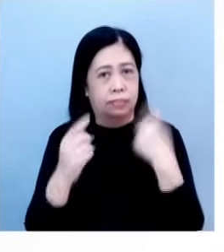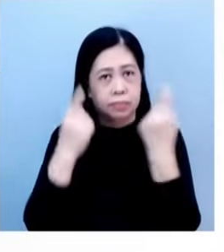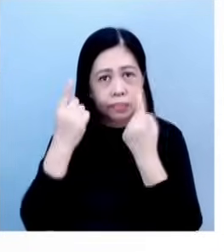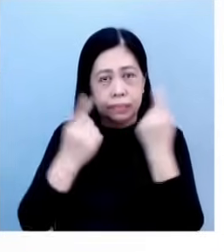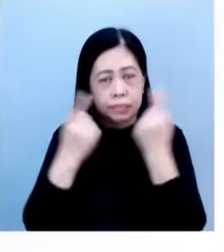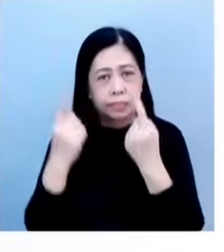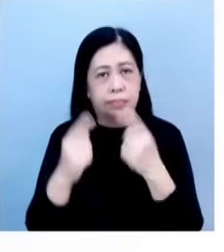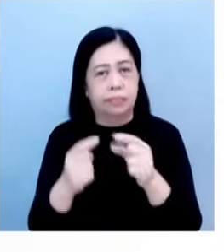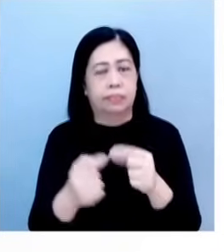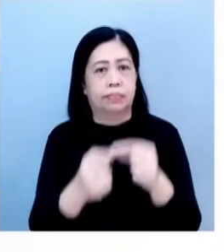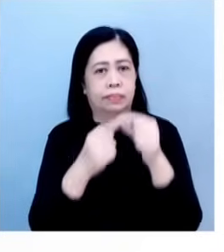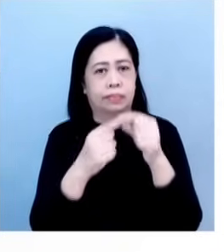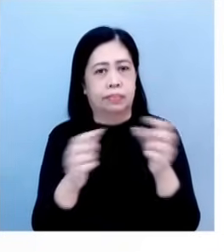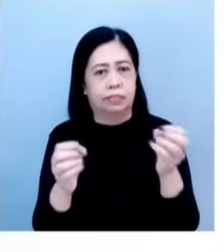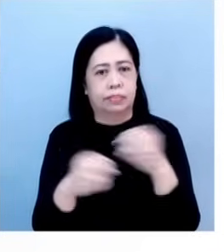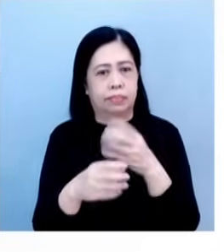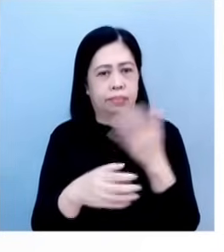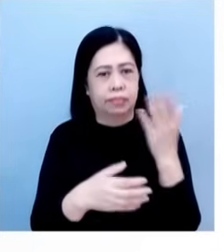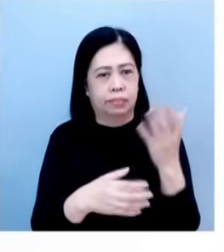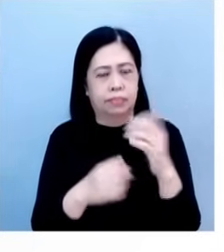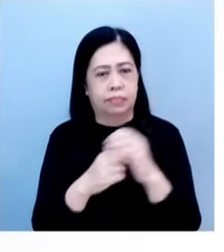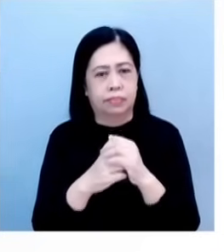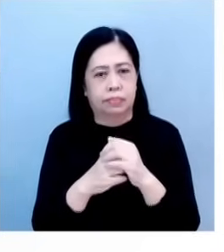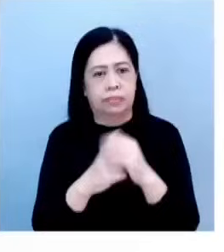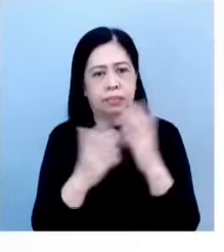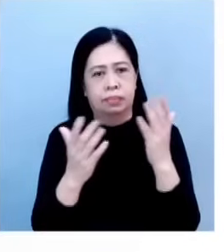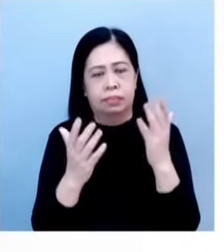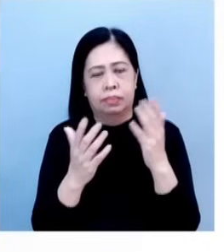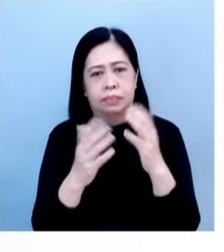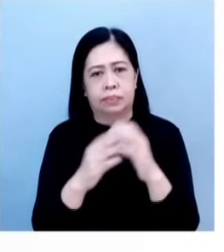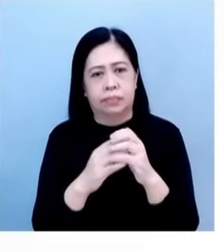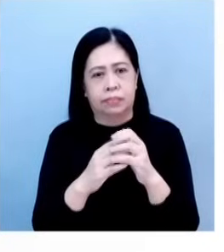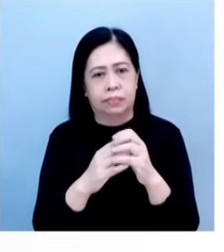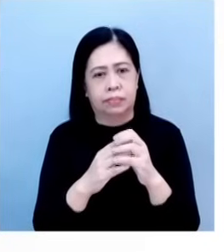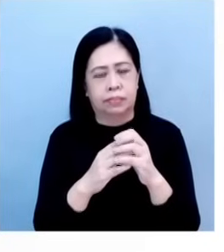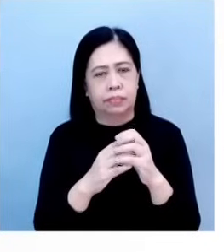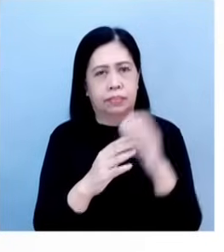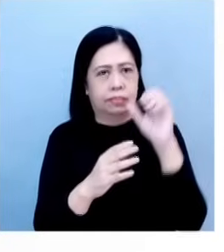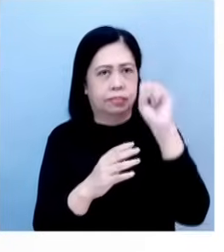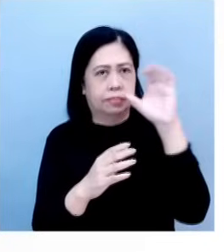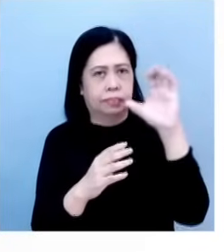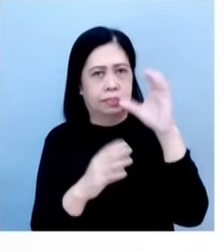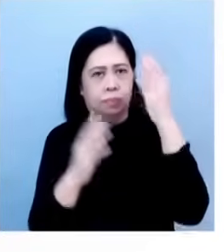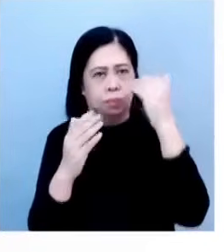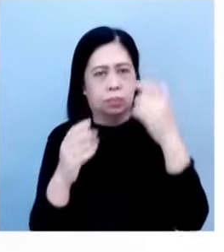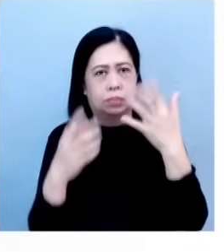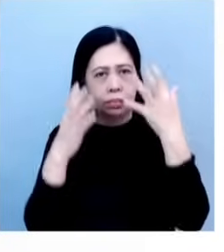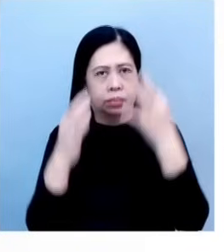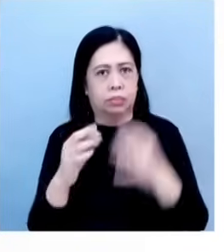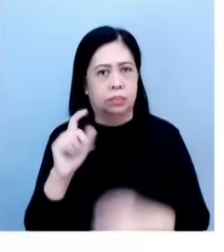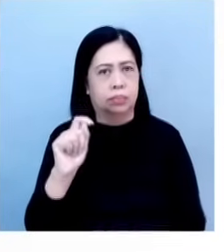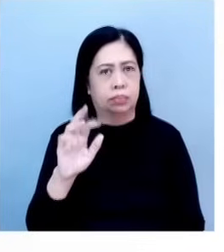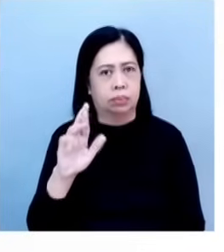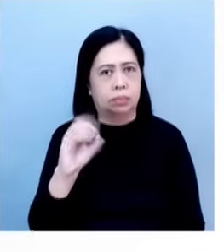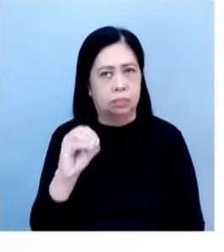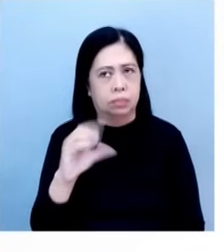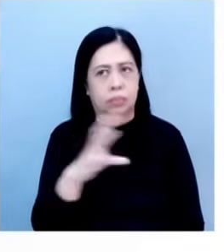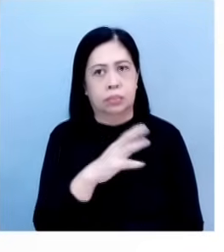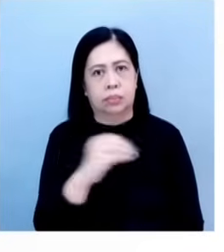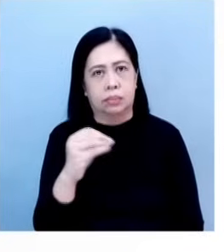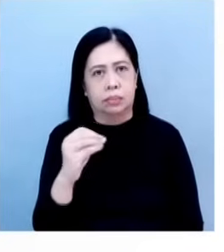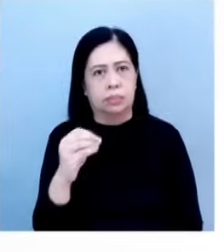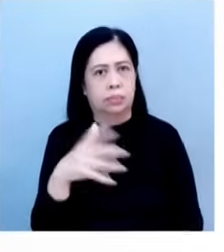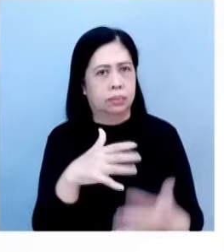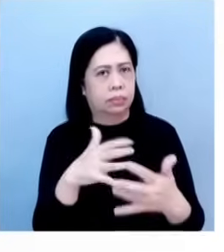Korte Suprema na lagi po natin ipinagdadasal na sana ay magkaroon na po ng TRO at mapag-aralan